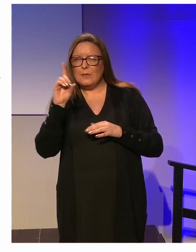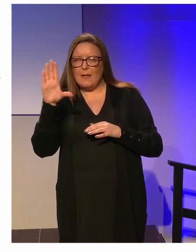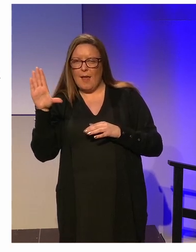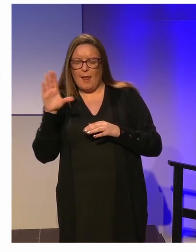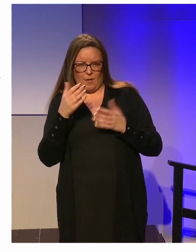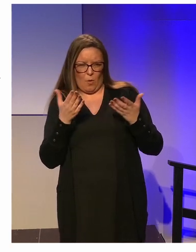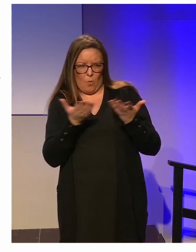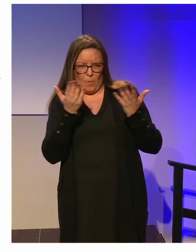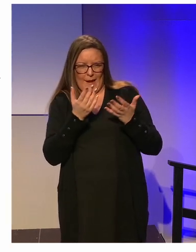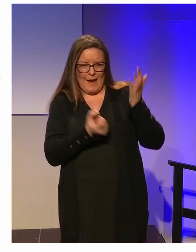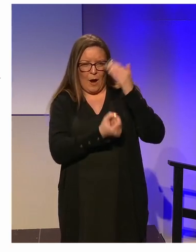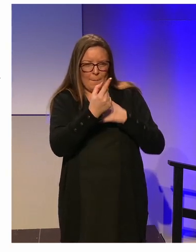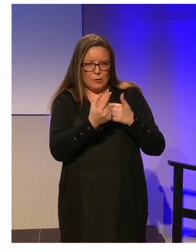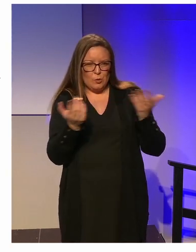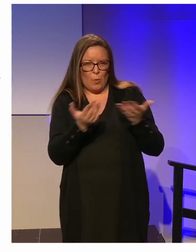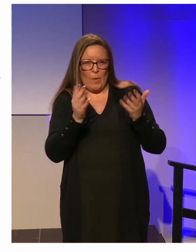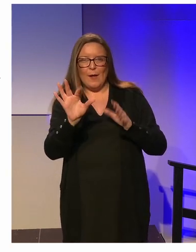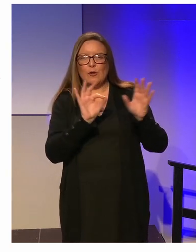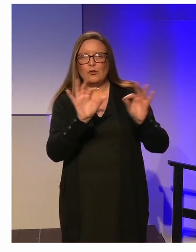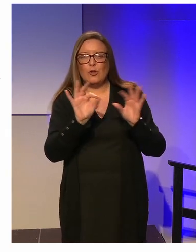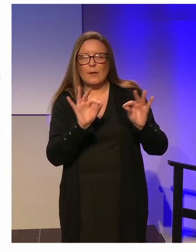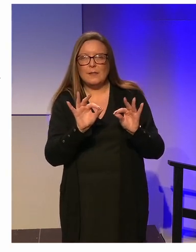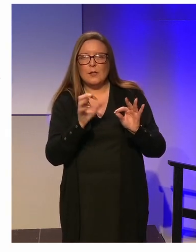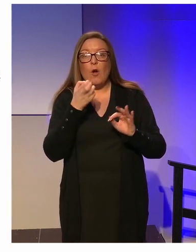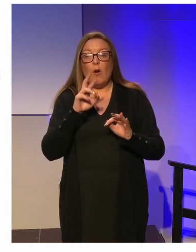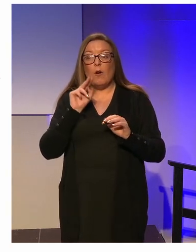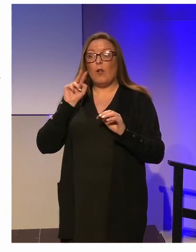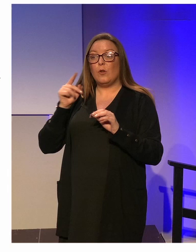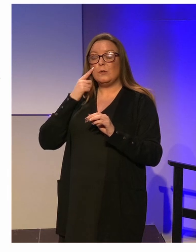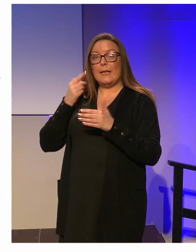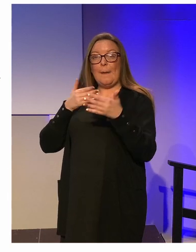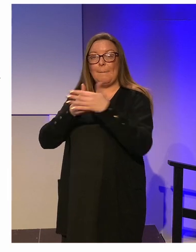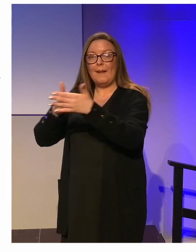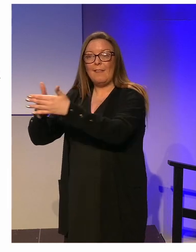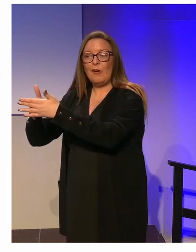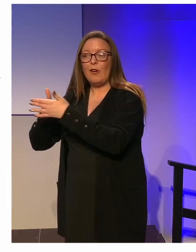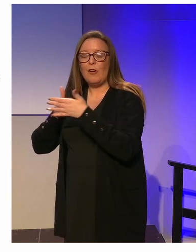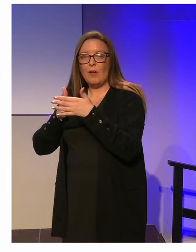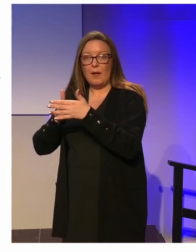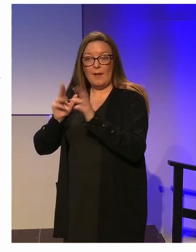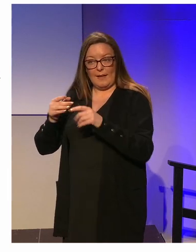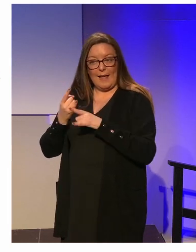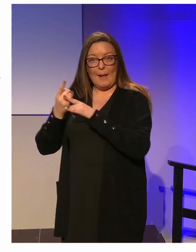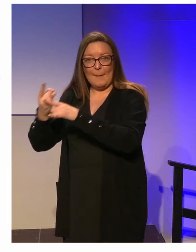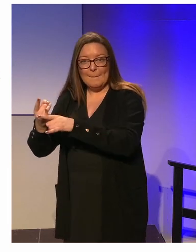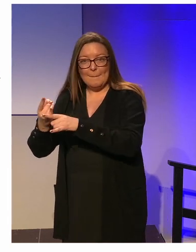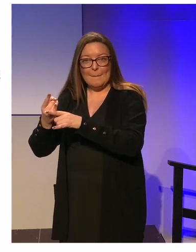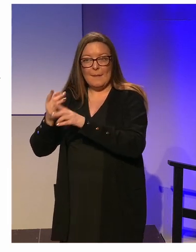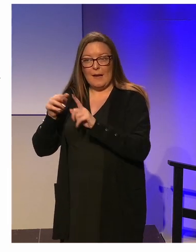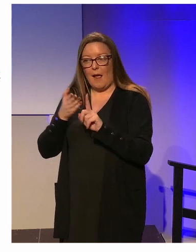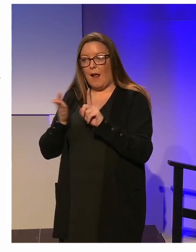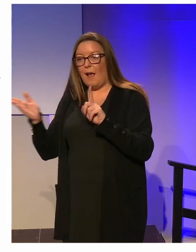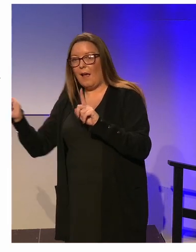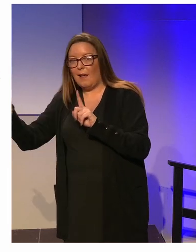providing opportunity and choice? Am I looking to see where the barrier is? And can I help them around it, or can I knock it